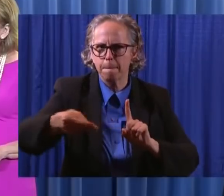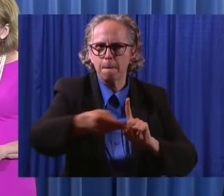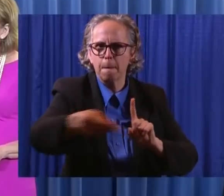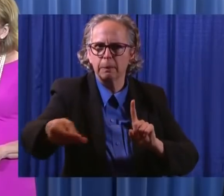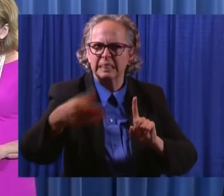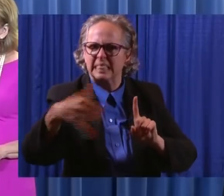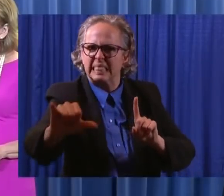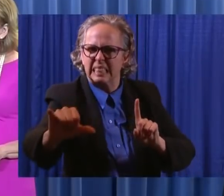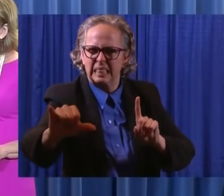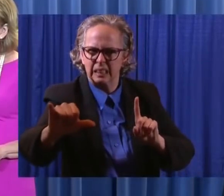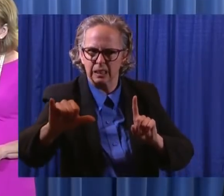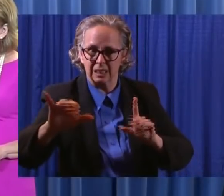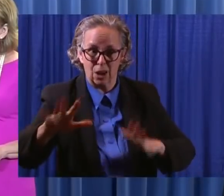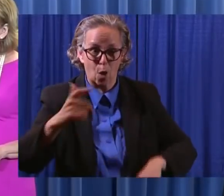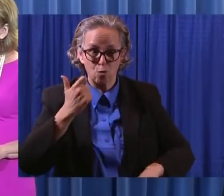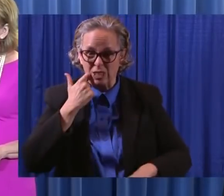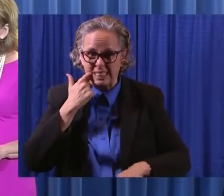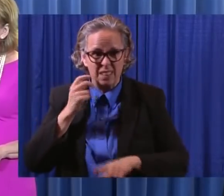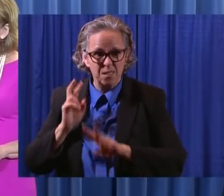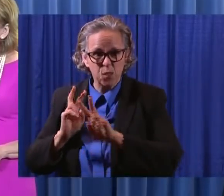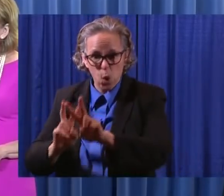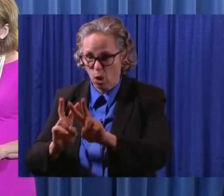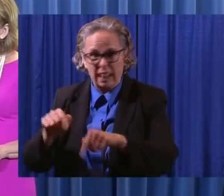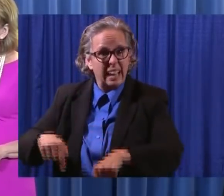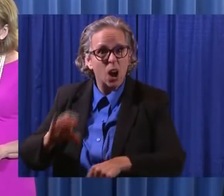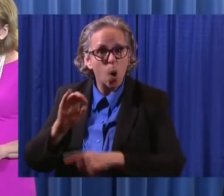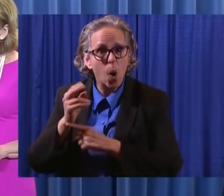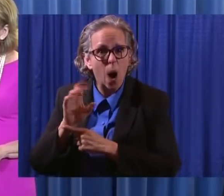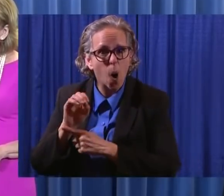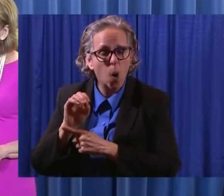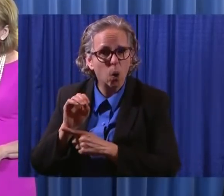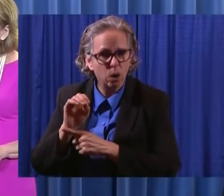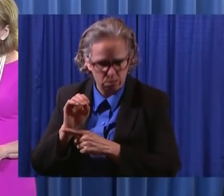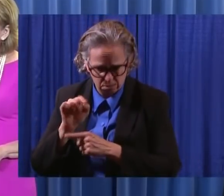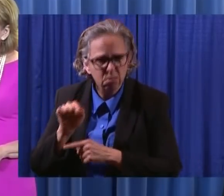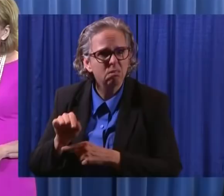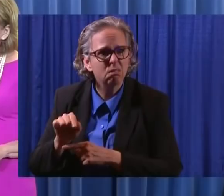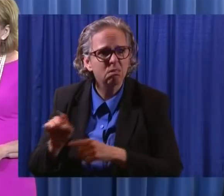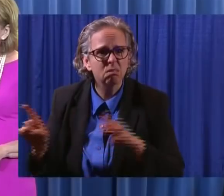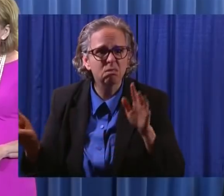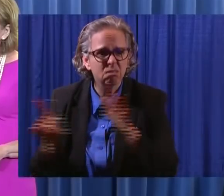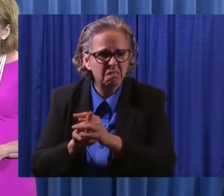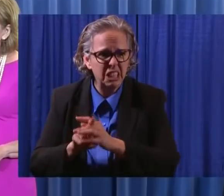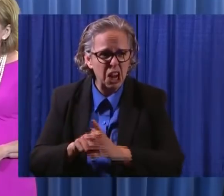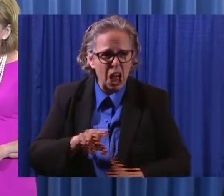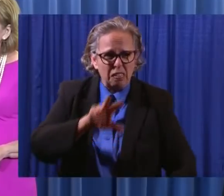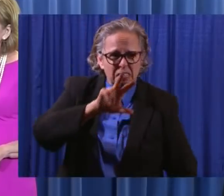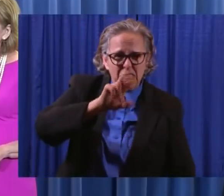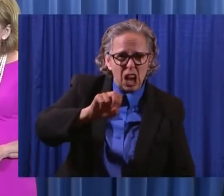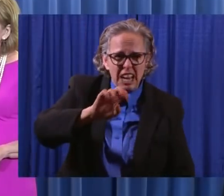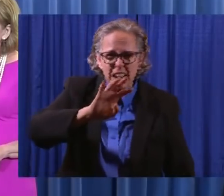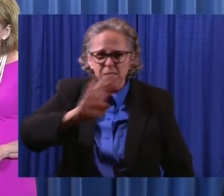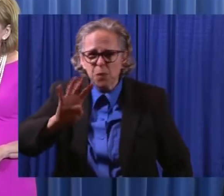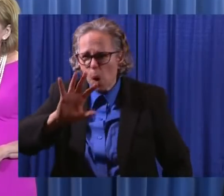in Ohio where you had dozens and dozens and dozens of people who came,